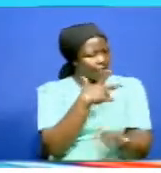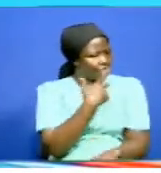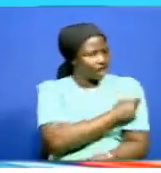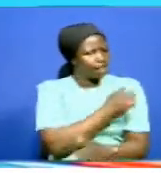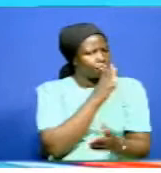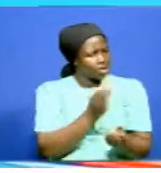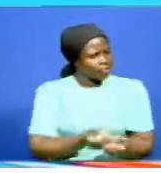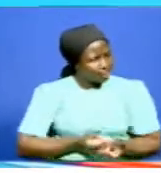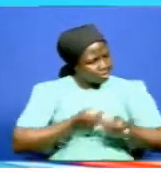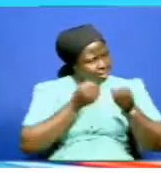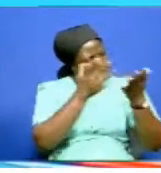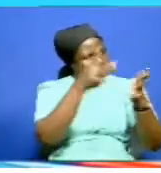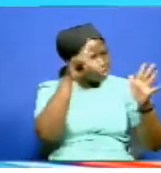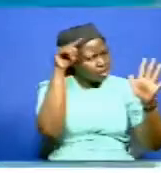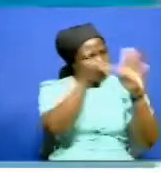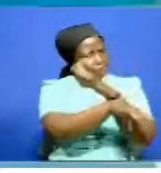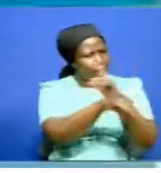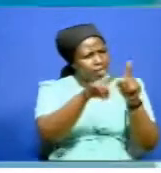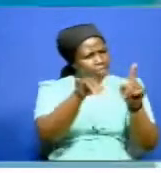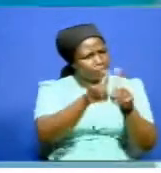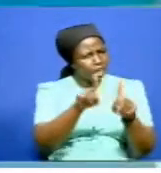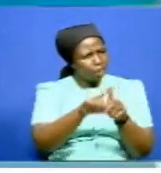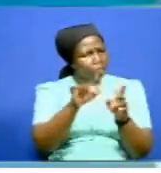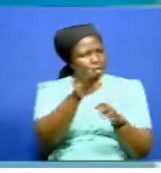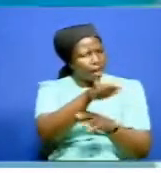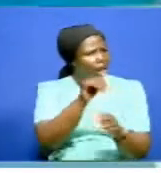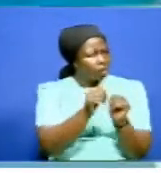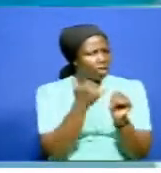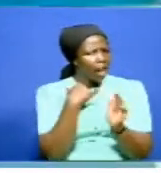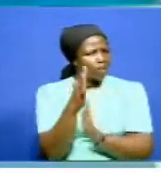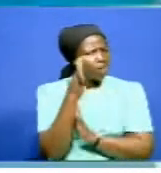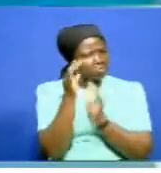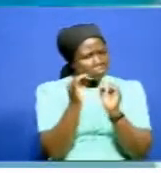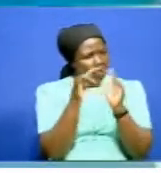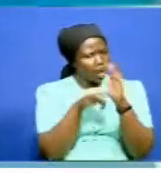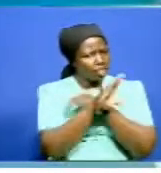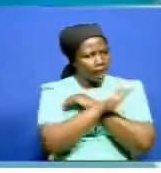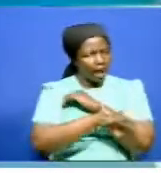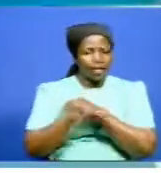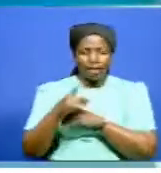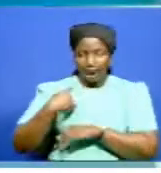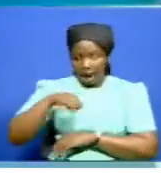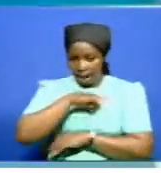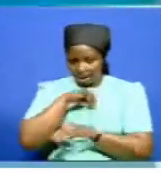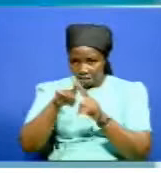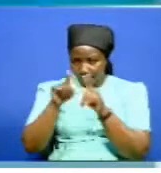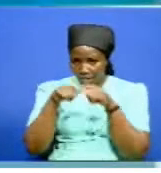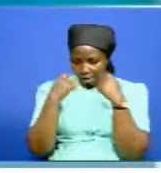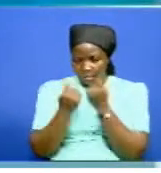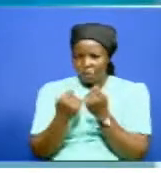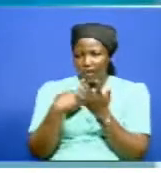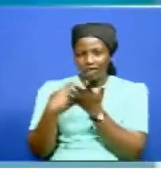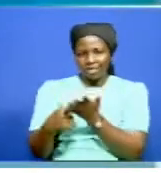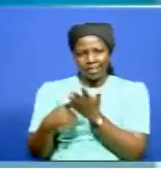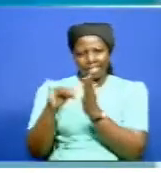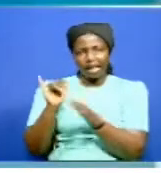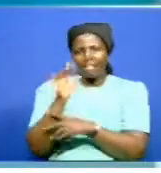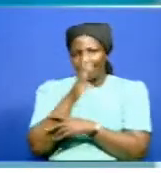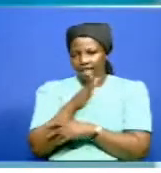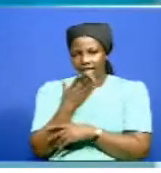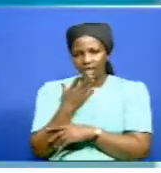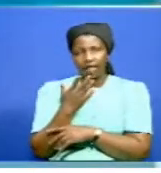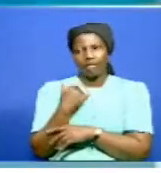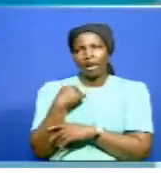insecure parts of the country. Yes, as a task force, we had discussed this. There was also an aspect of security, and